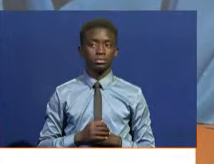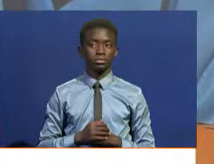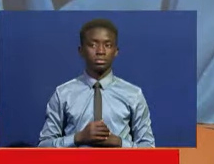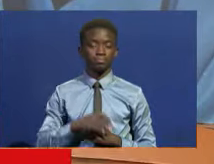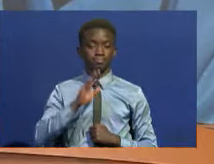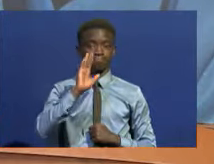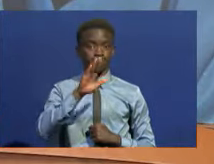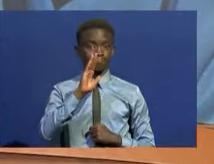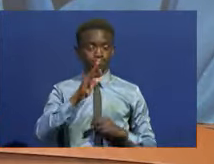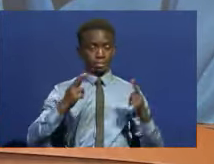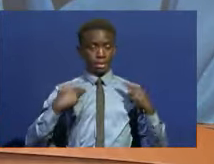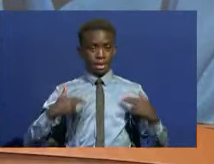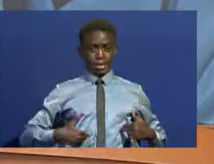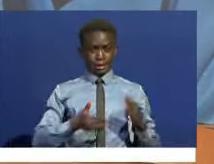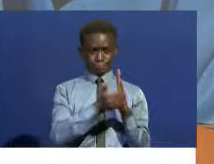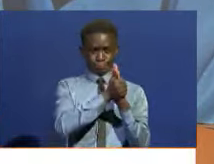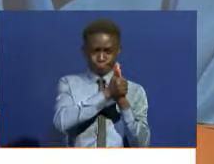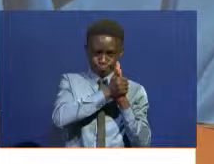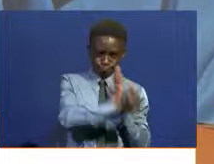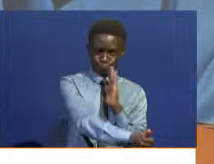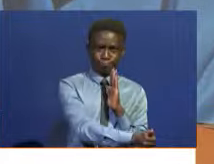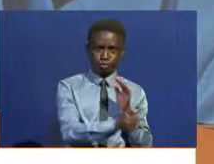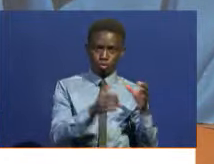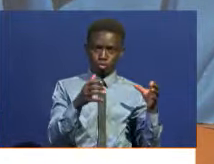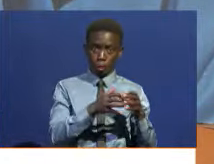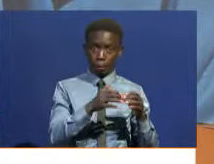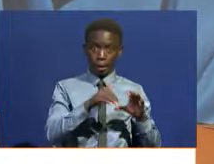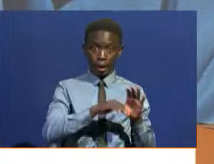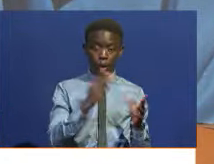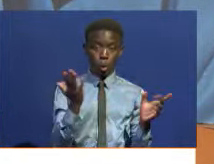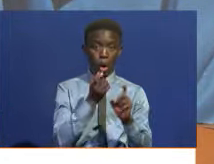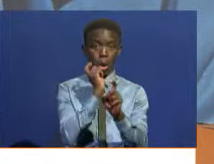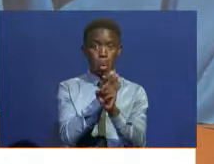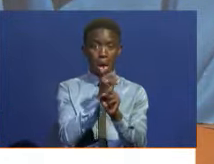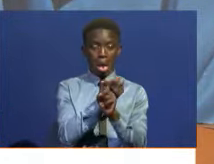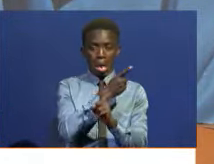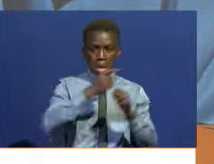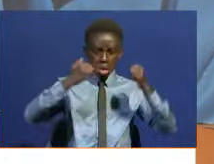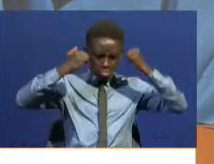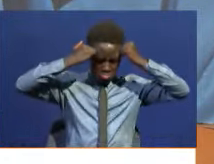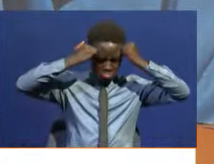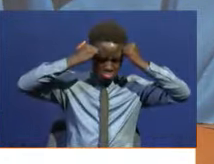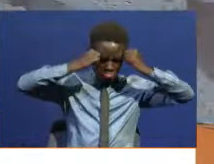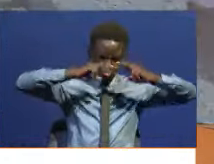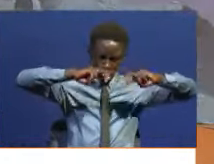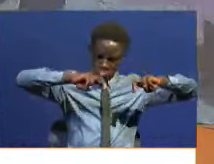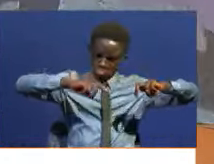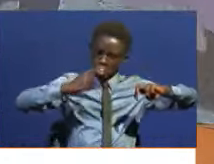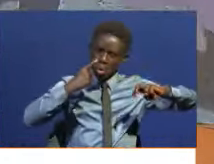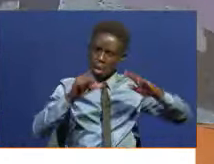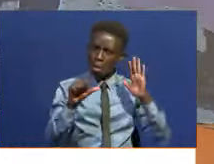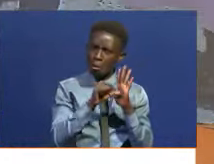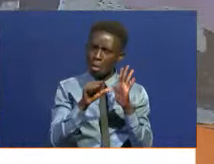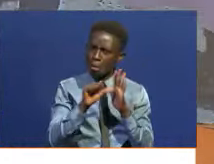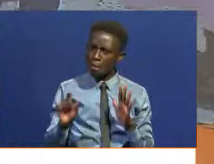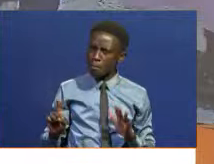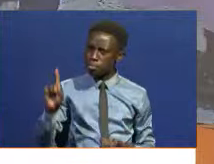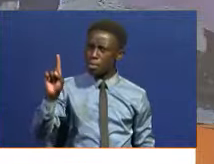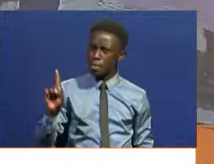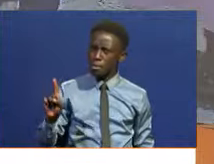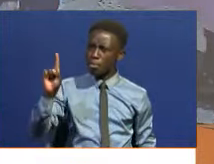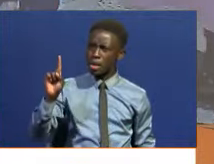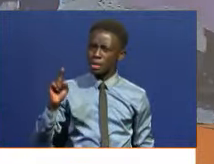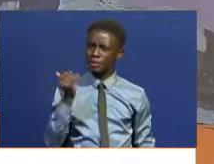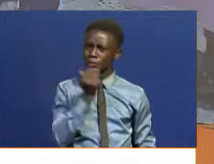Health experts in Kwale County have rolled out a research to study what is causing a spike in cases of children born with